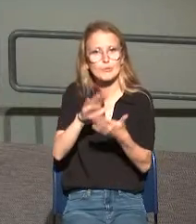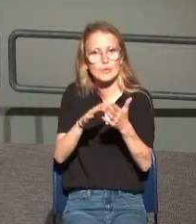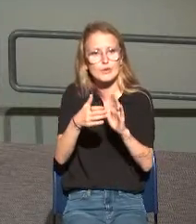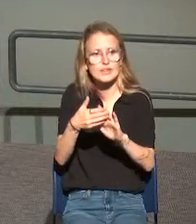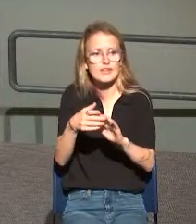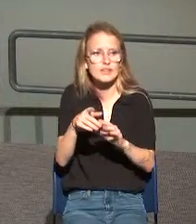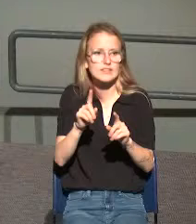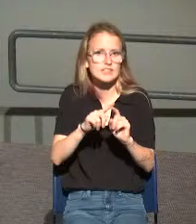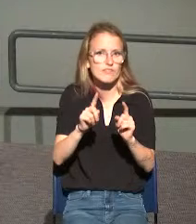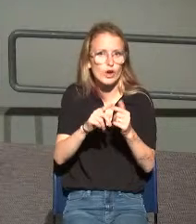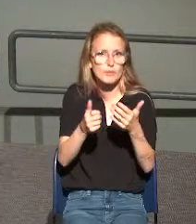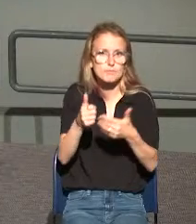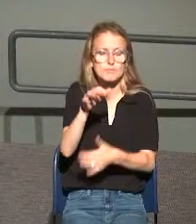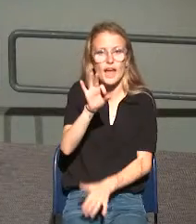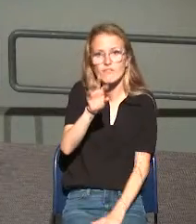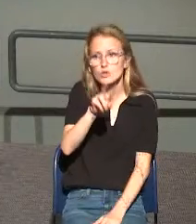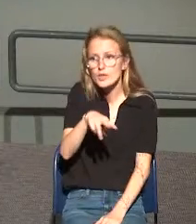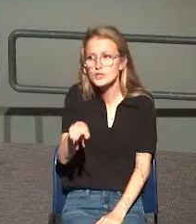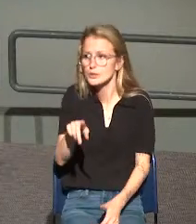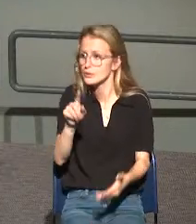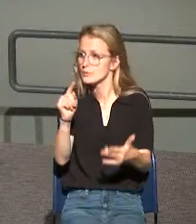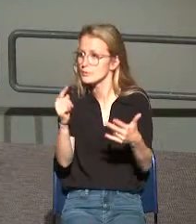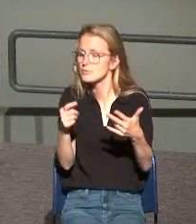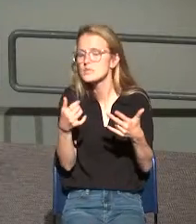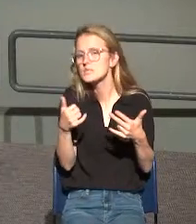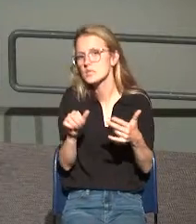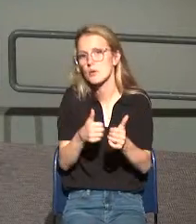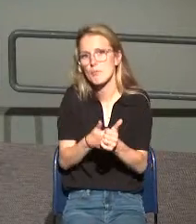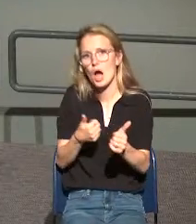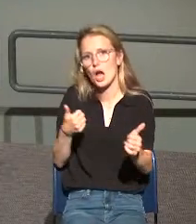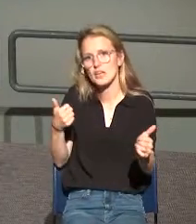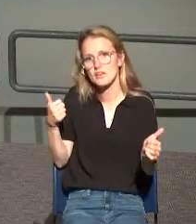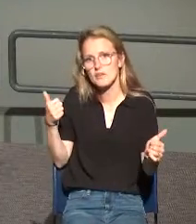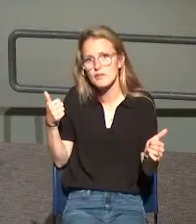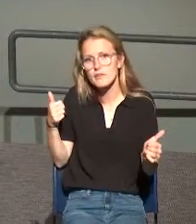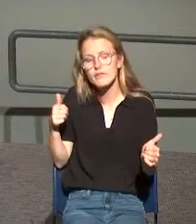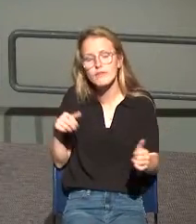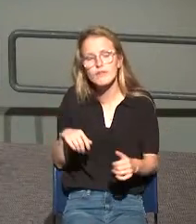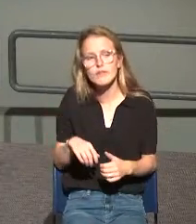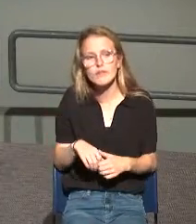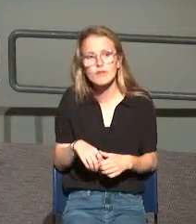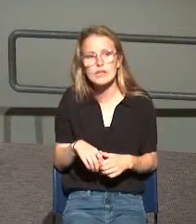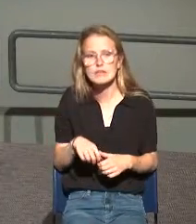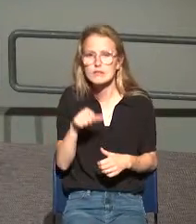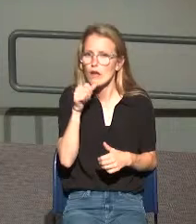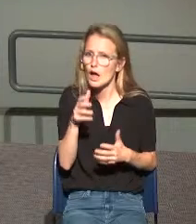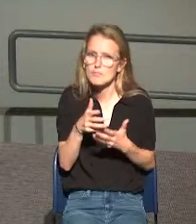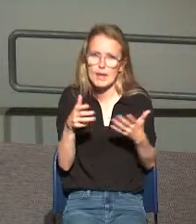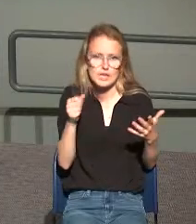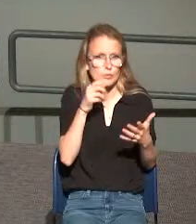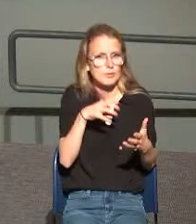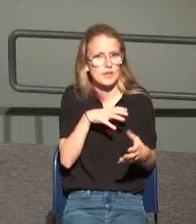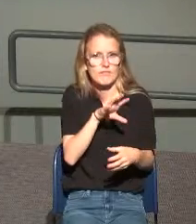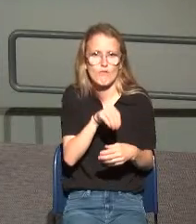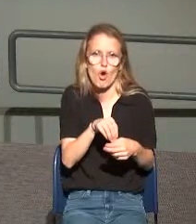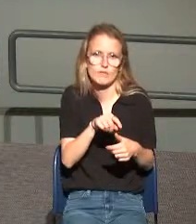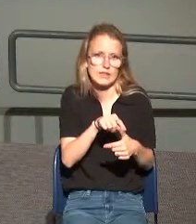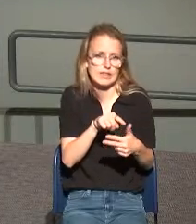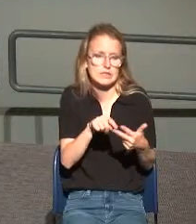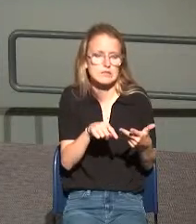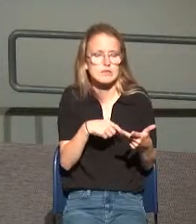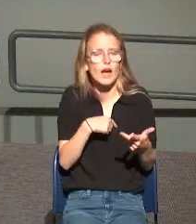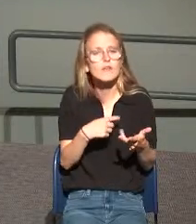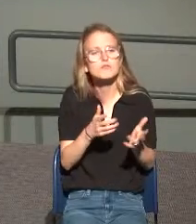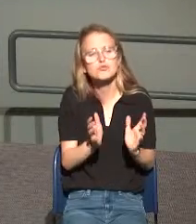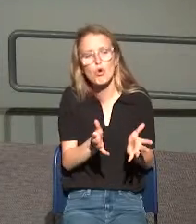superiority aircraft, the F-22, seems like they're still lagging a little bit. So there's small numbers of women. I've talked with some of the women